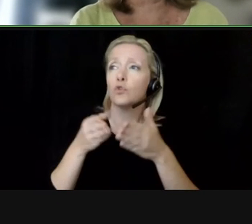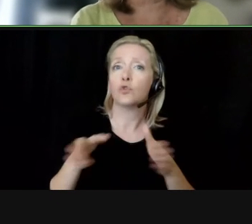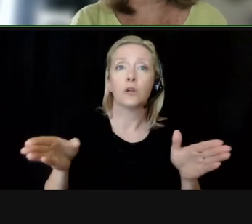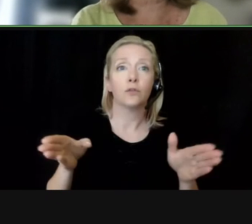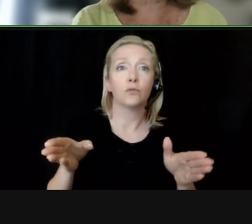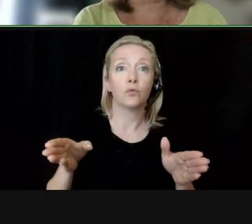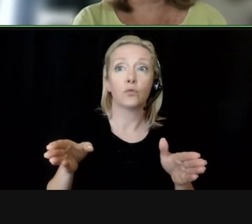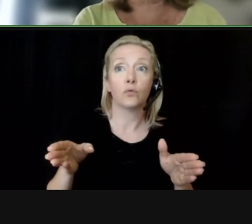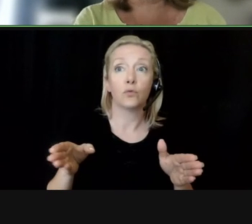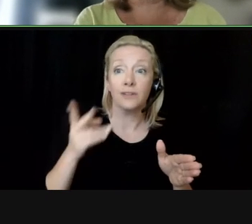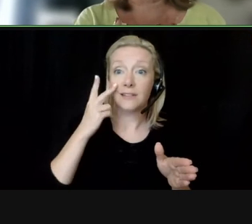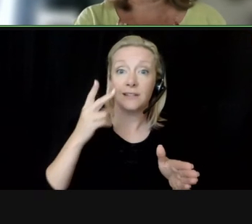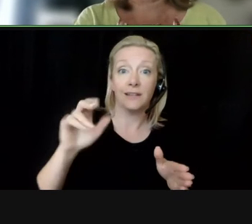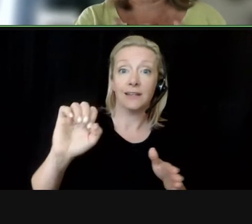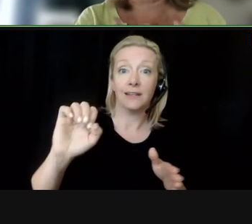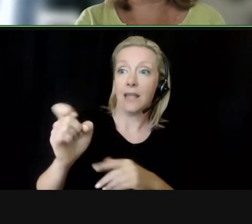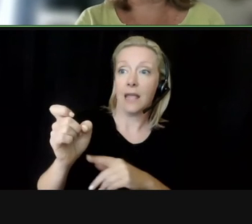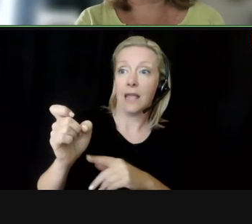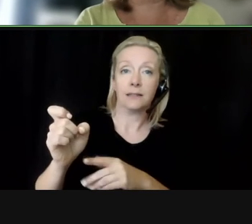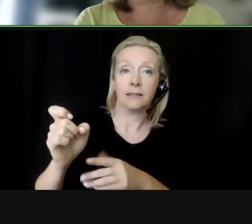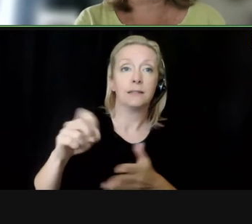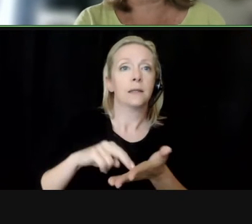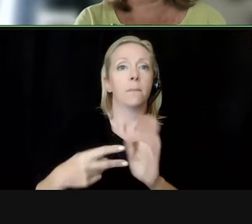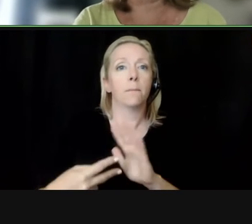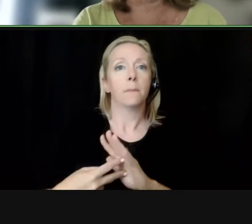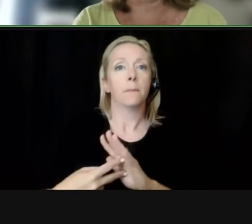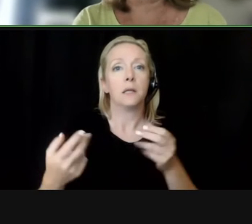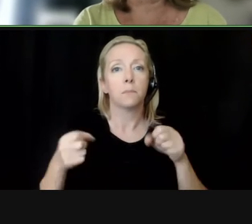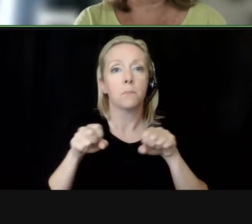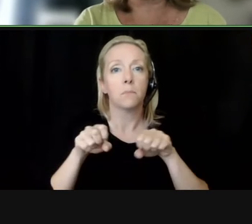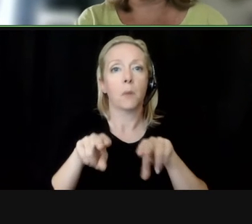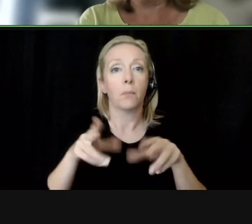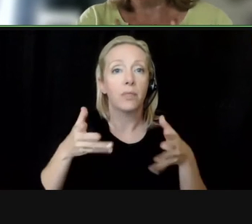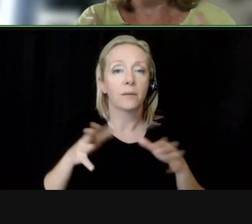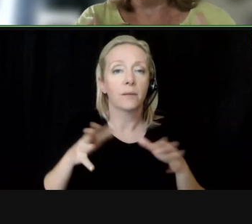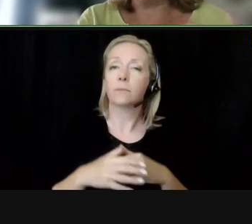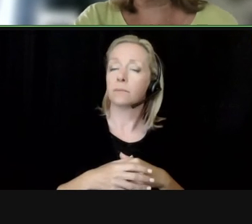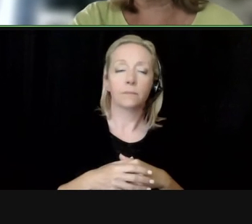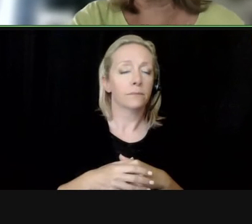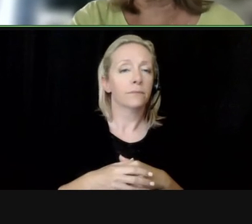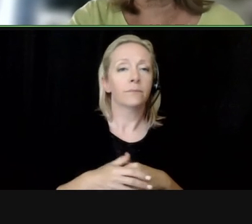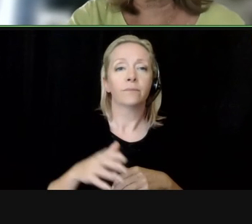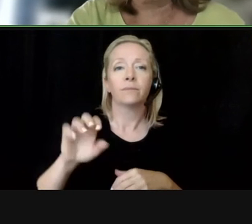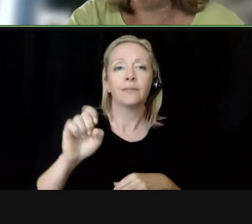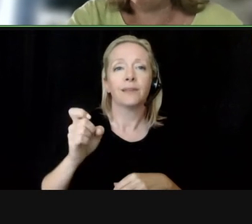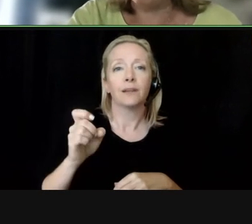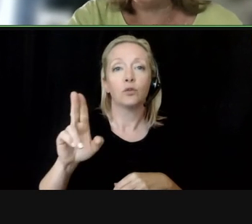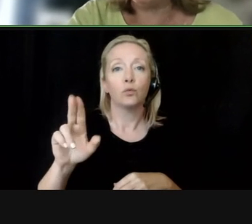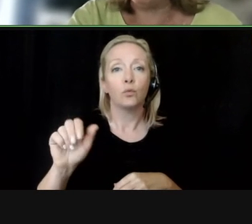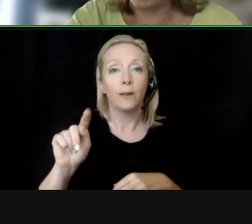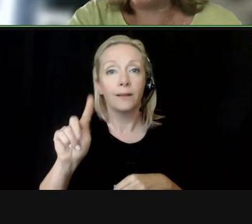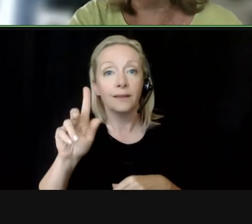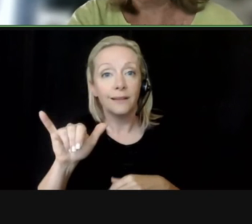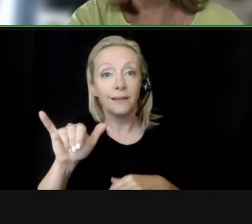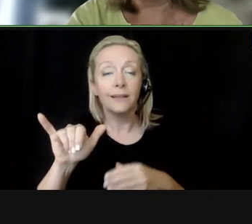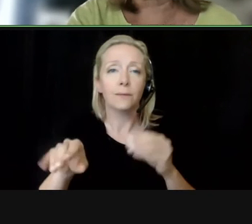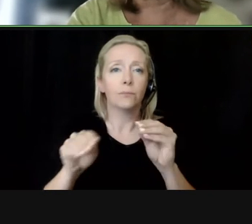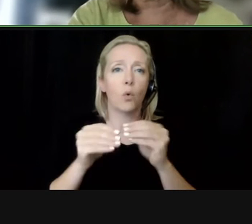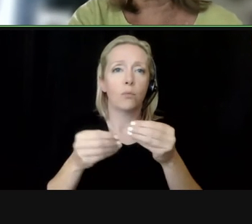think of it as just plain sex. But human sexuality is so much more than